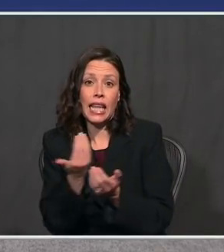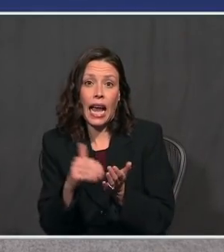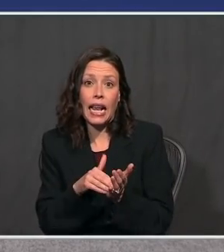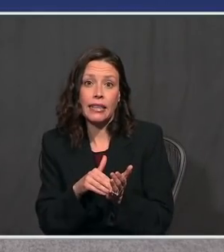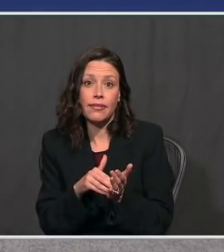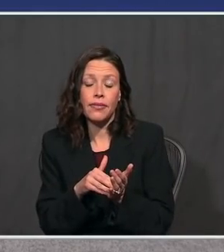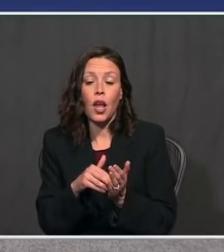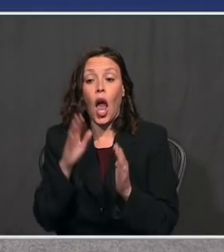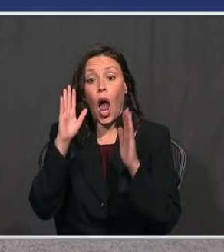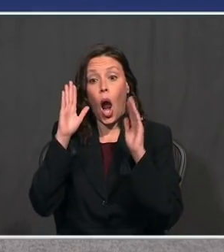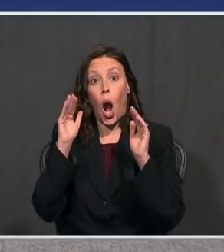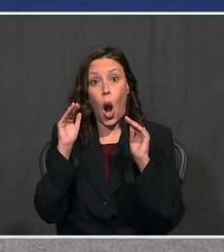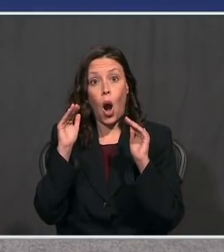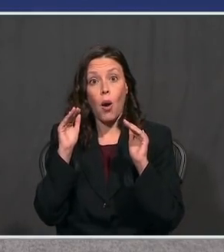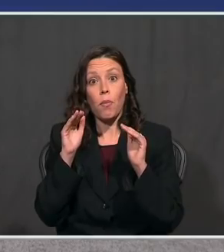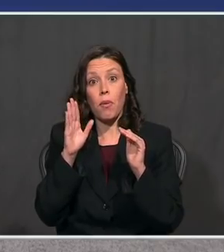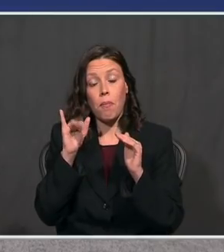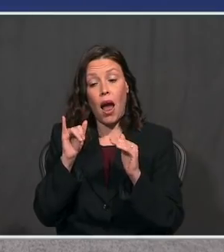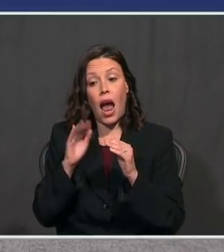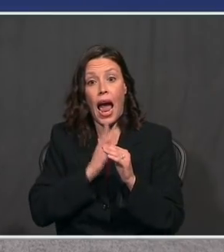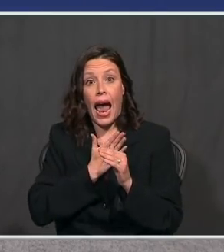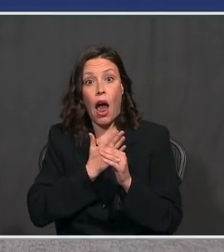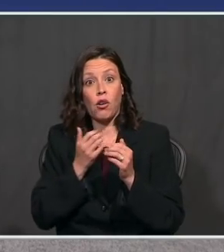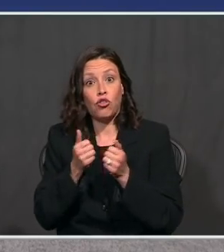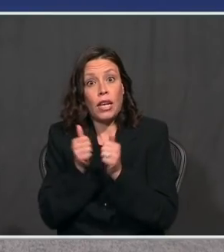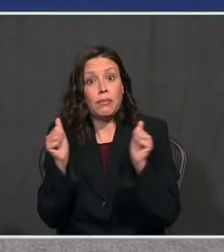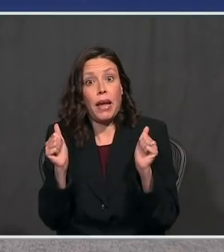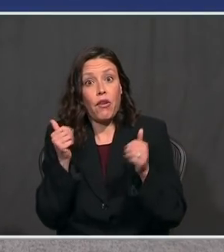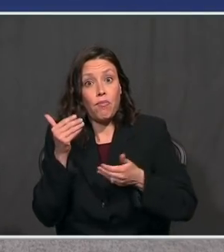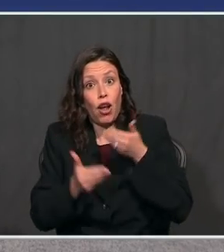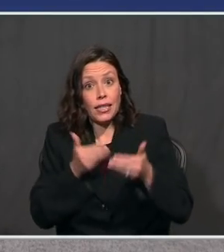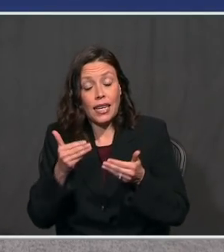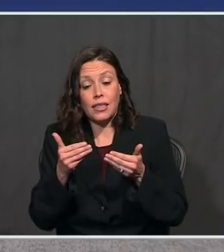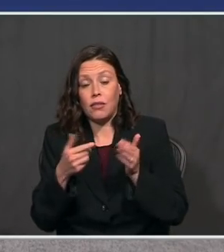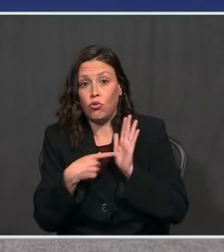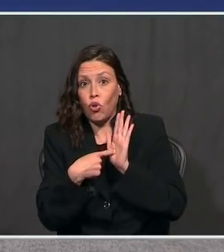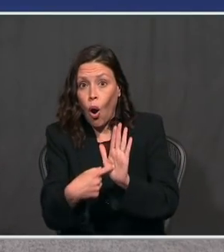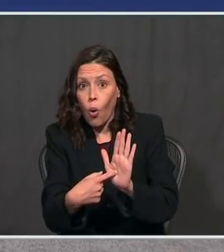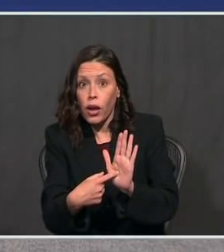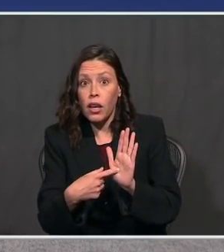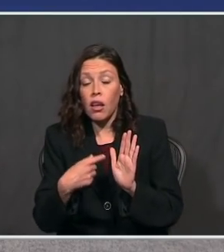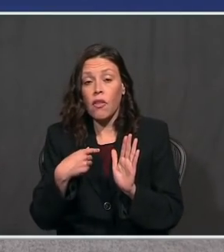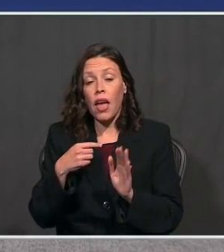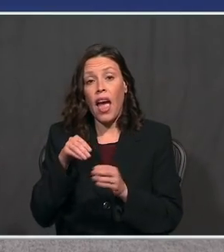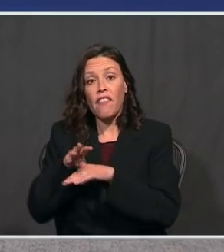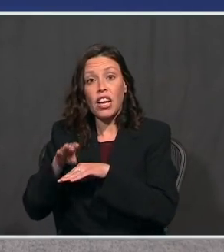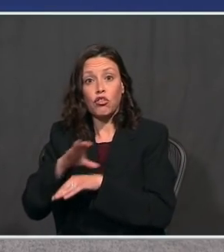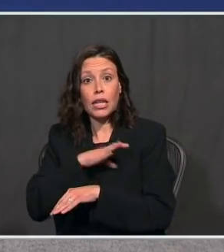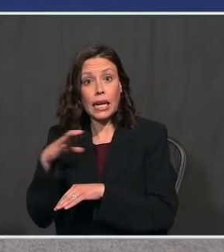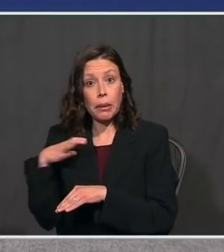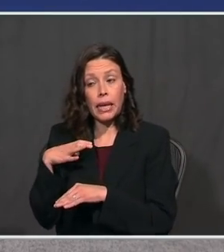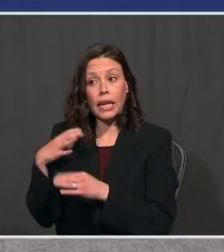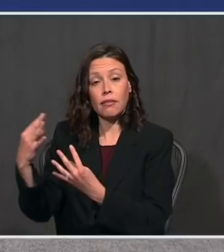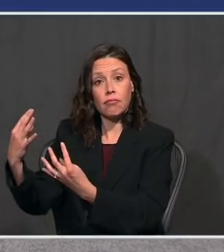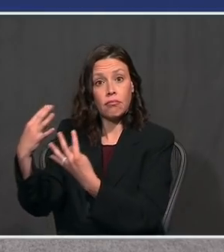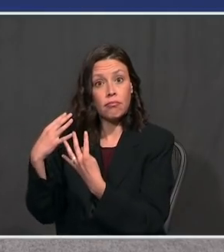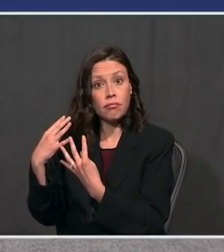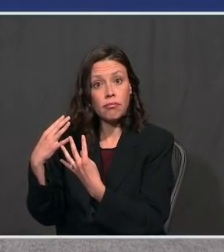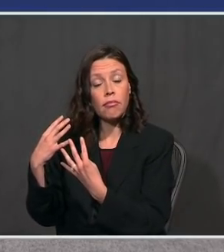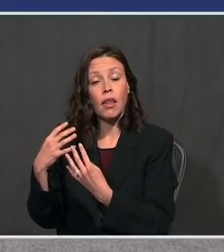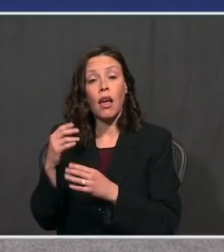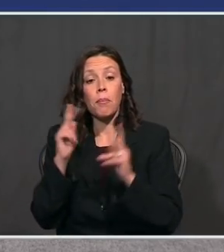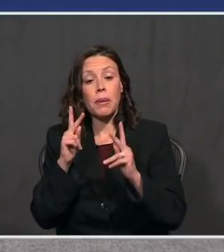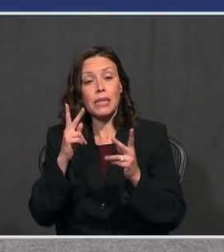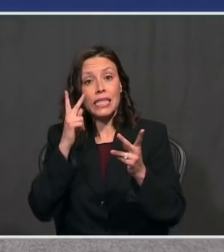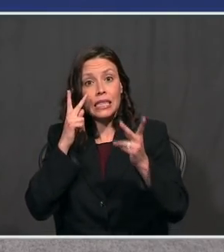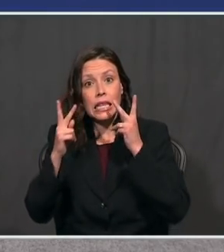we hope by the transparent process that we're using, by going to an advisory committee in the public view, where people